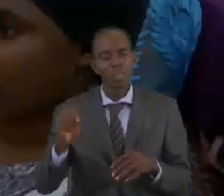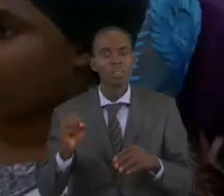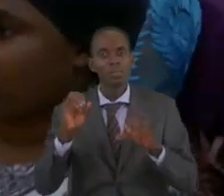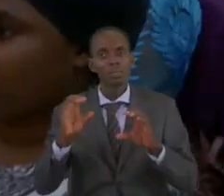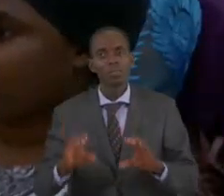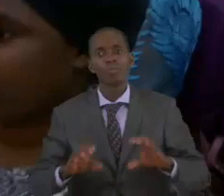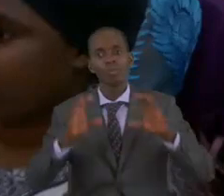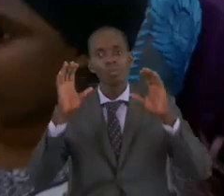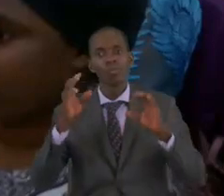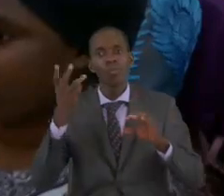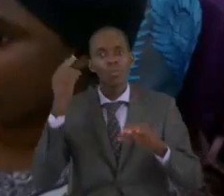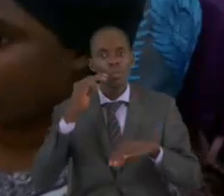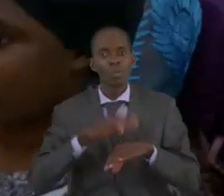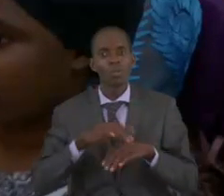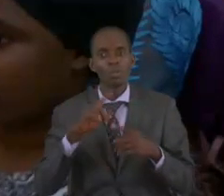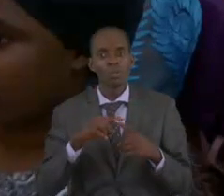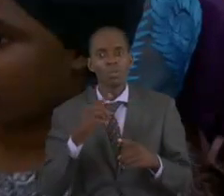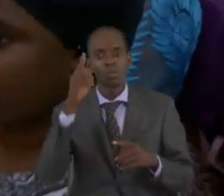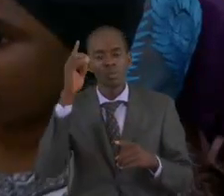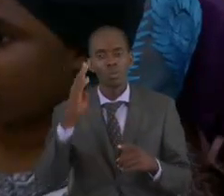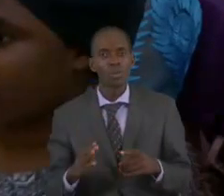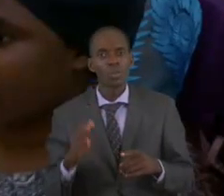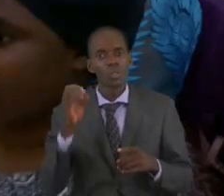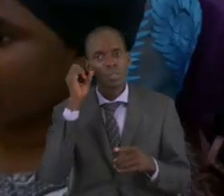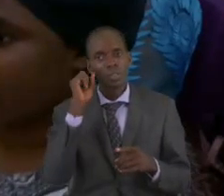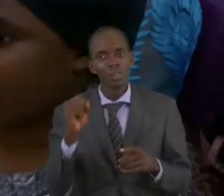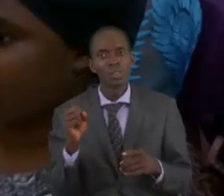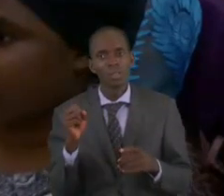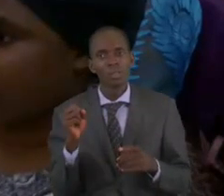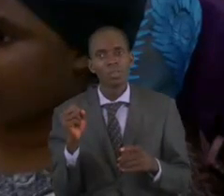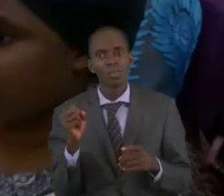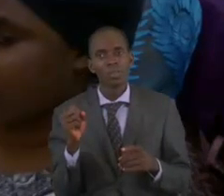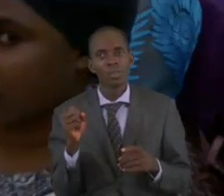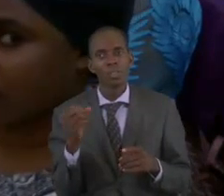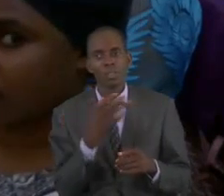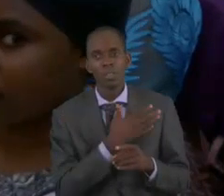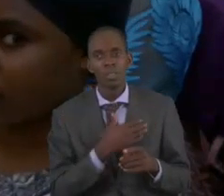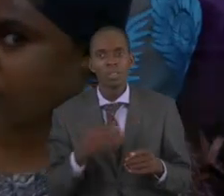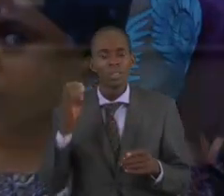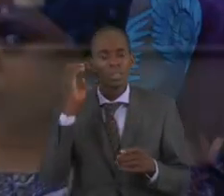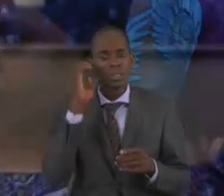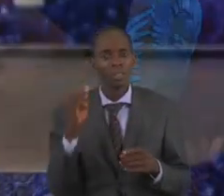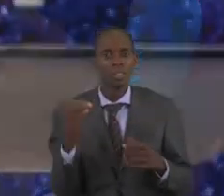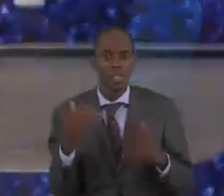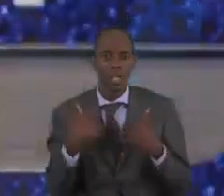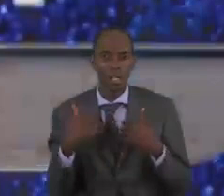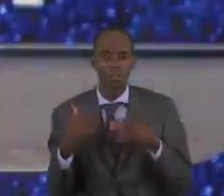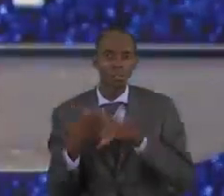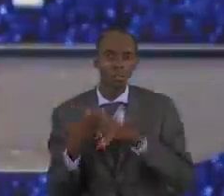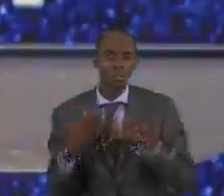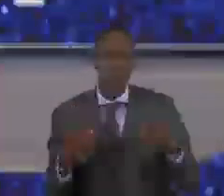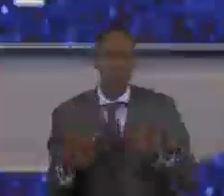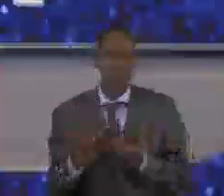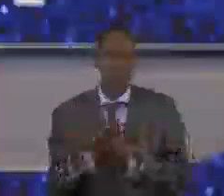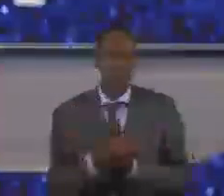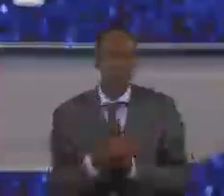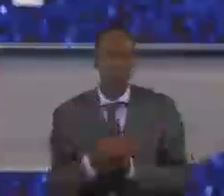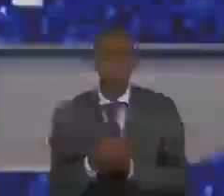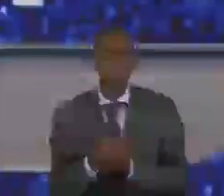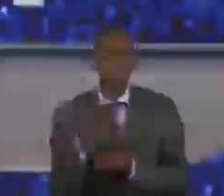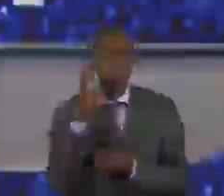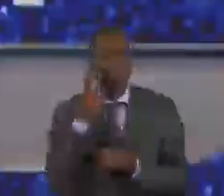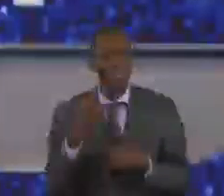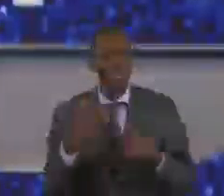unto God. His commitment was unto God. And he had no day that he wavered. He had